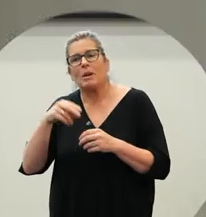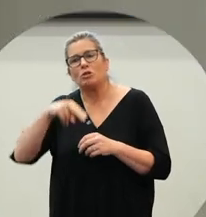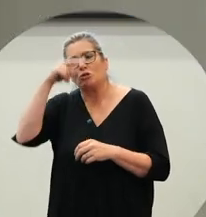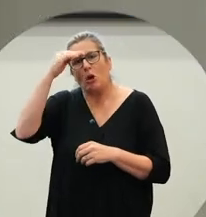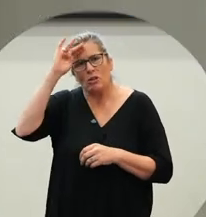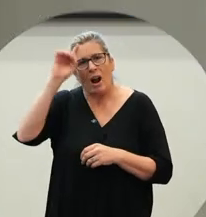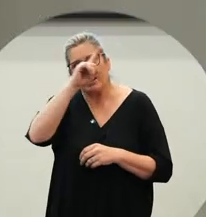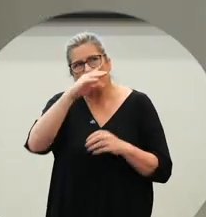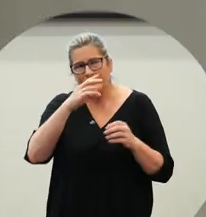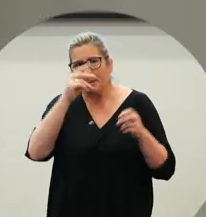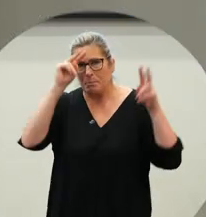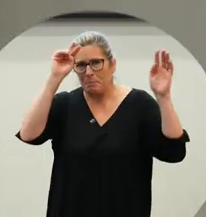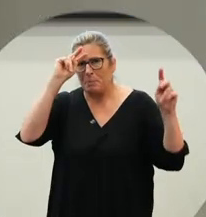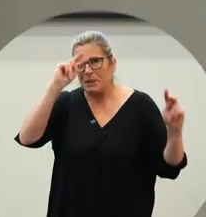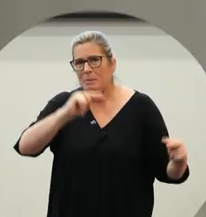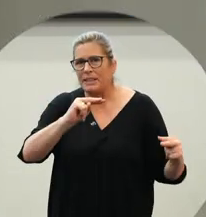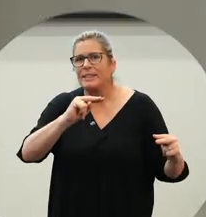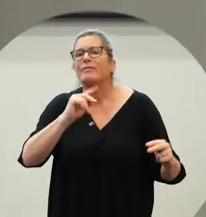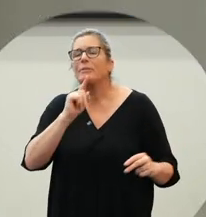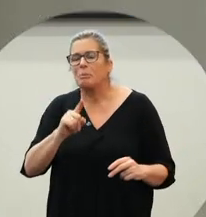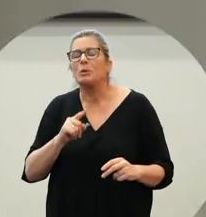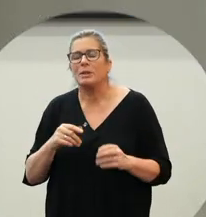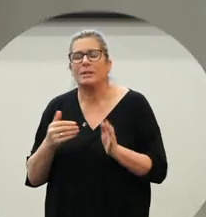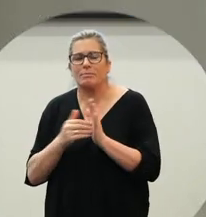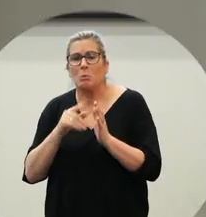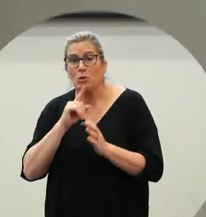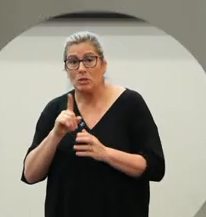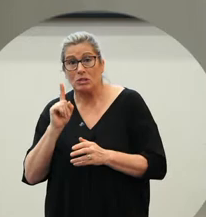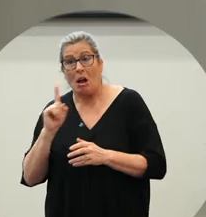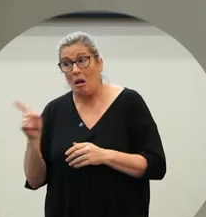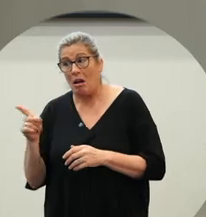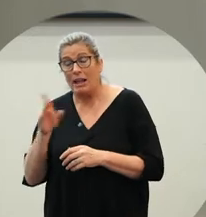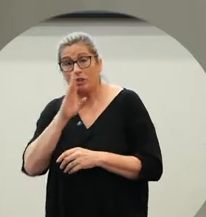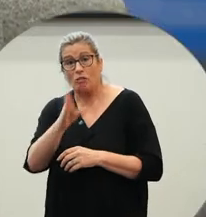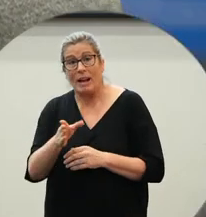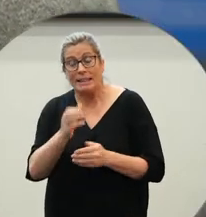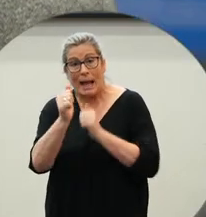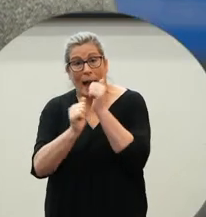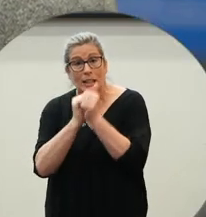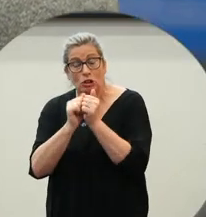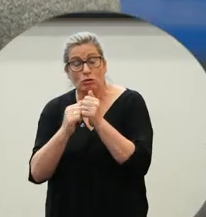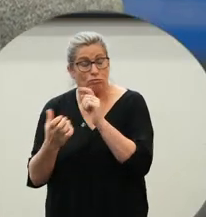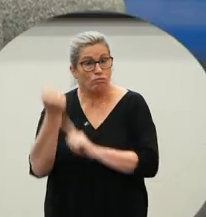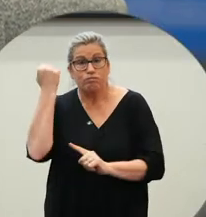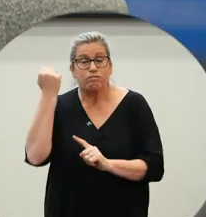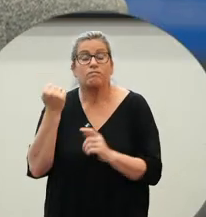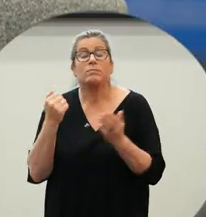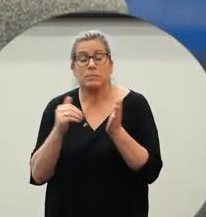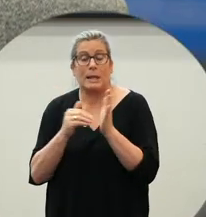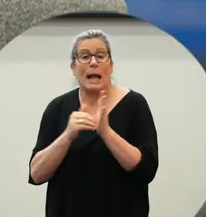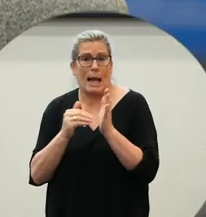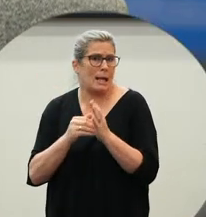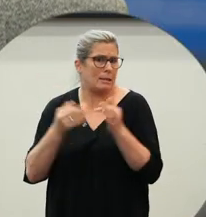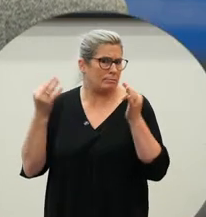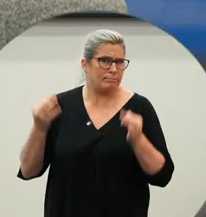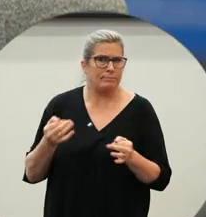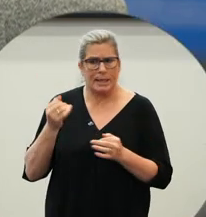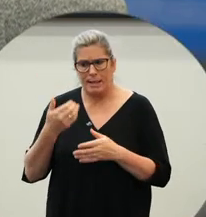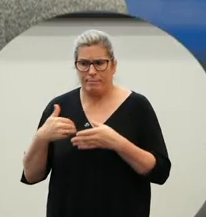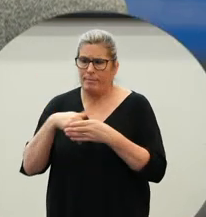he saw the value or the argument for direct action. Oh, absolutely. Very much. And he joined the